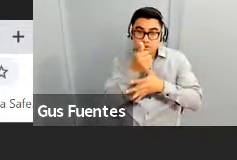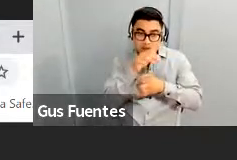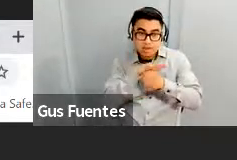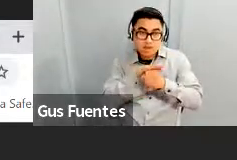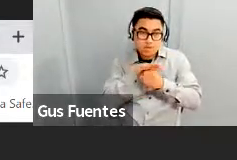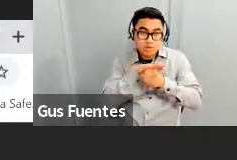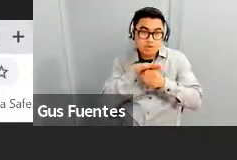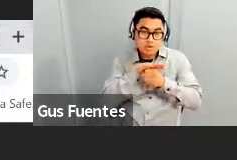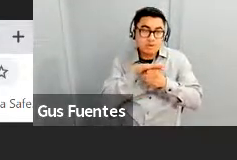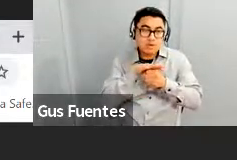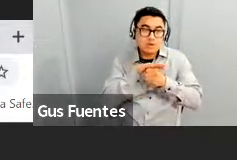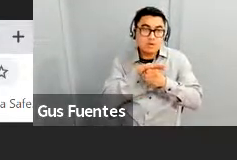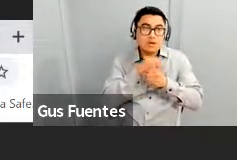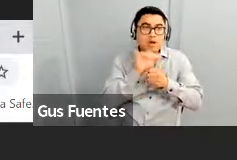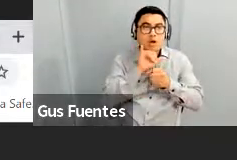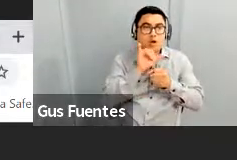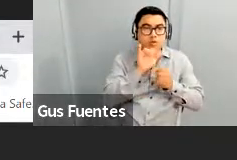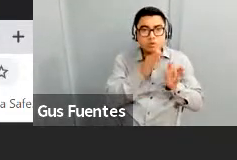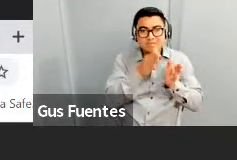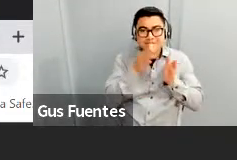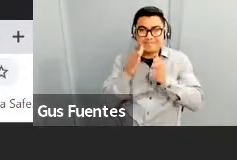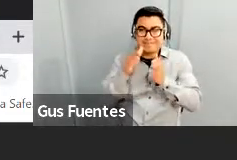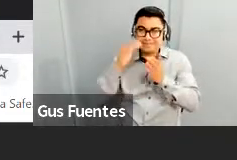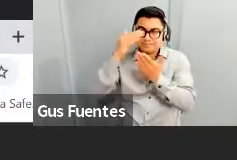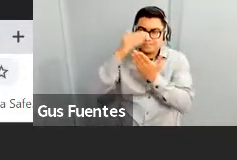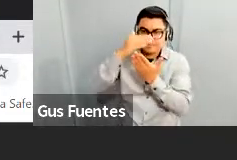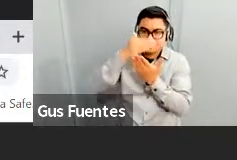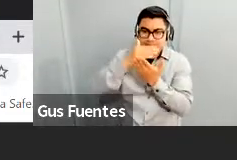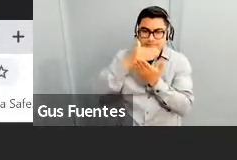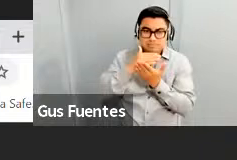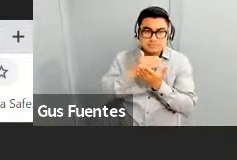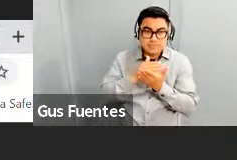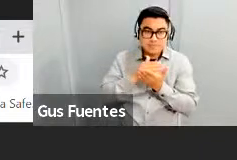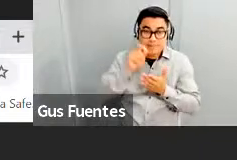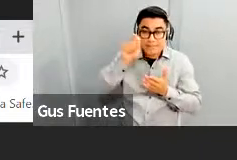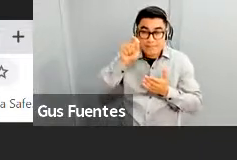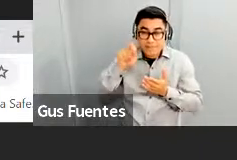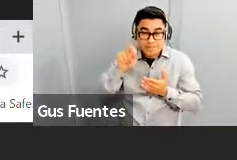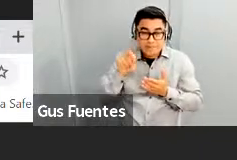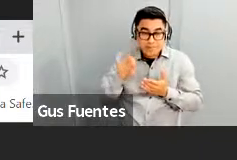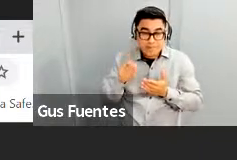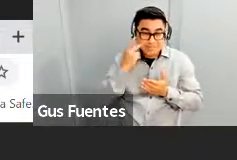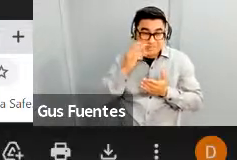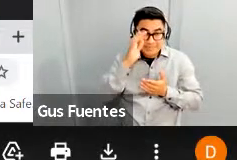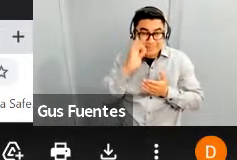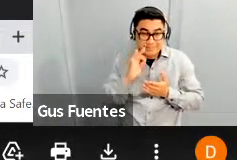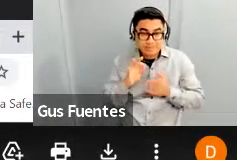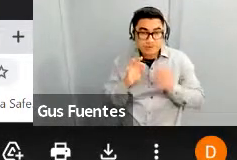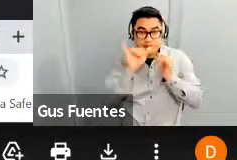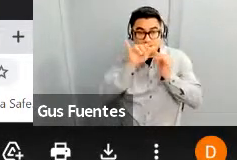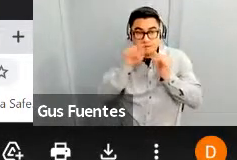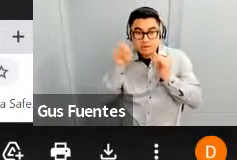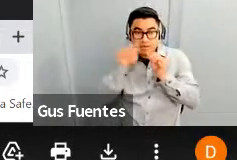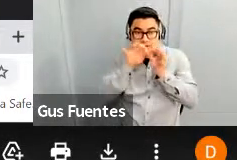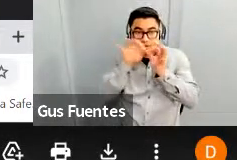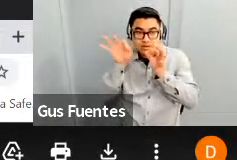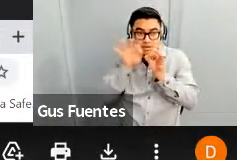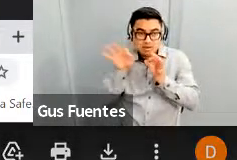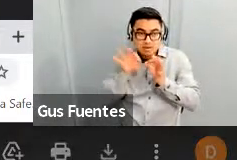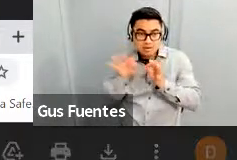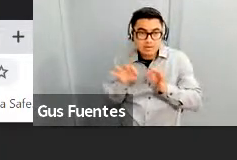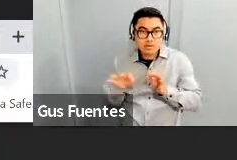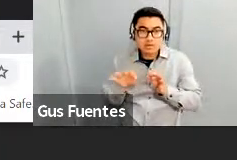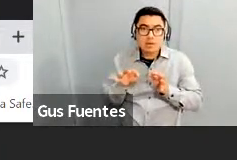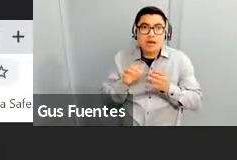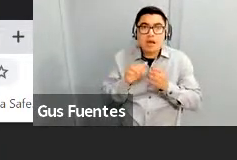And we have listed out the actions that we're going to take to support that goal area and how much each of those